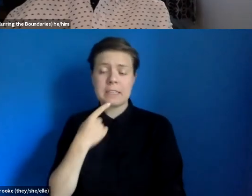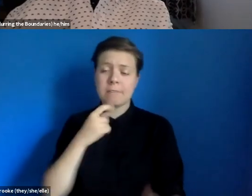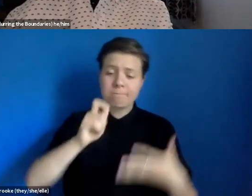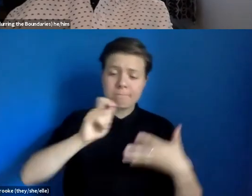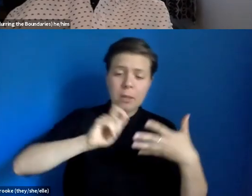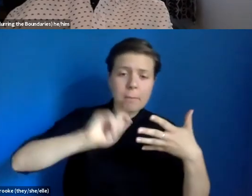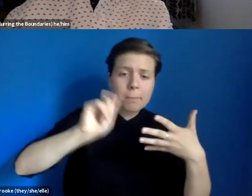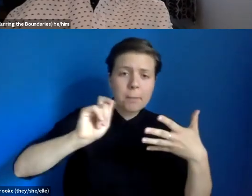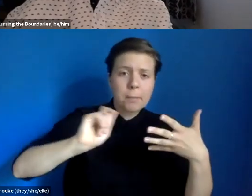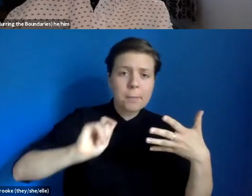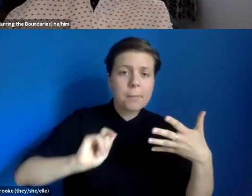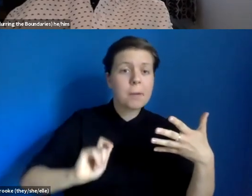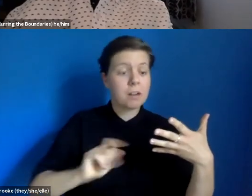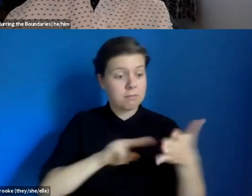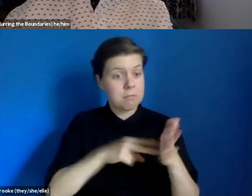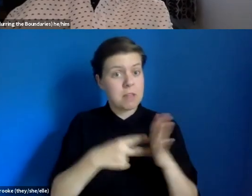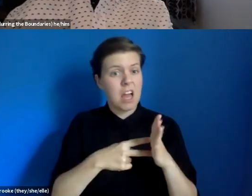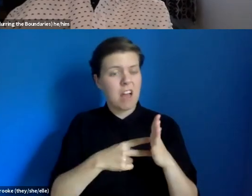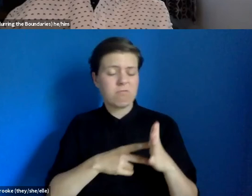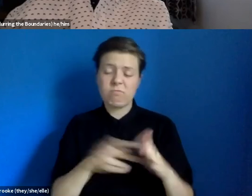it creates an understanding, and